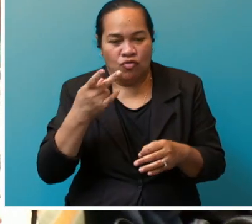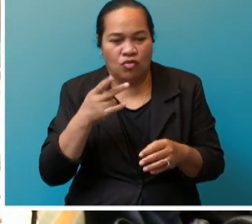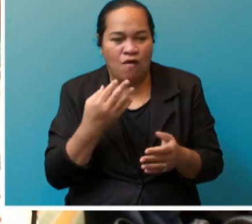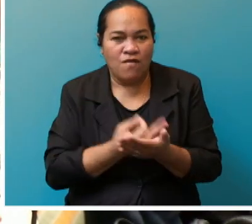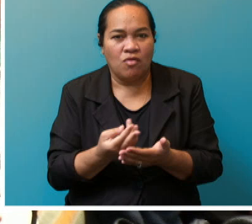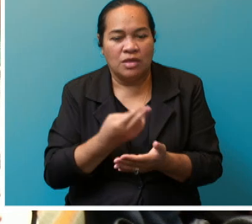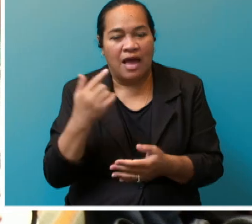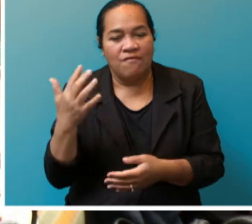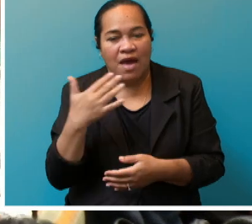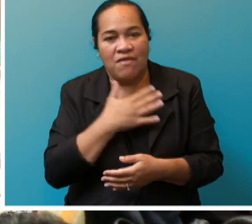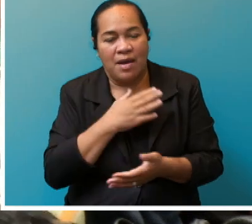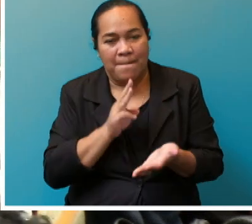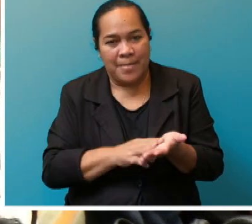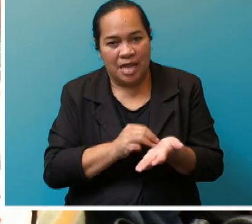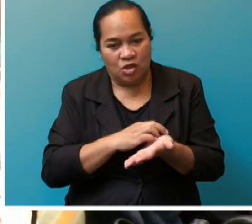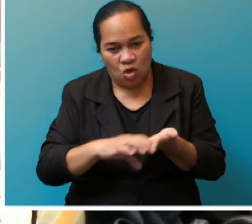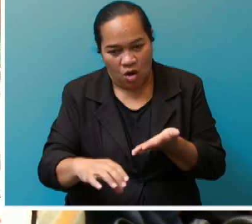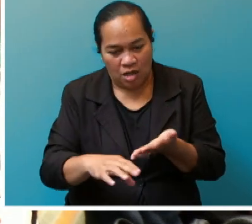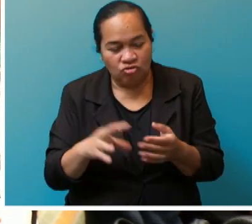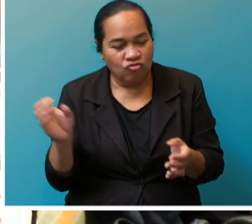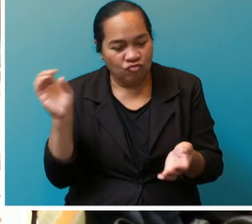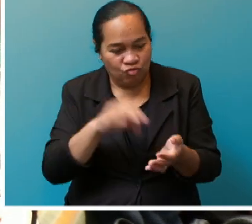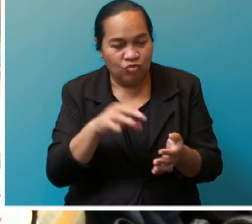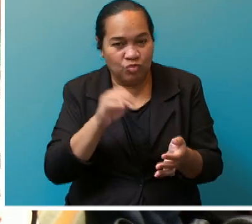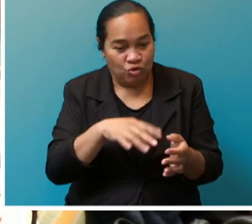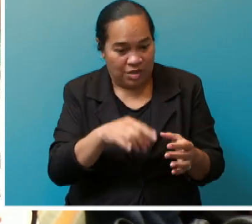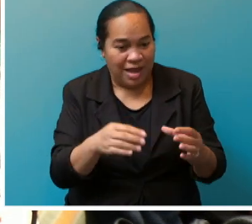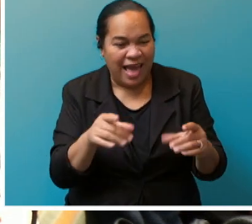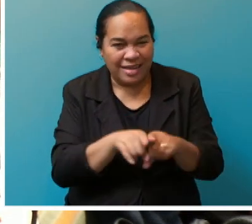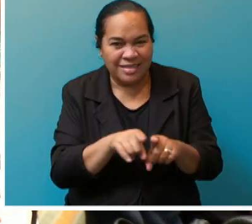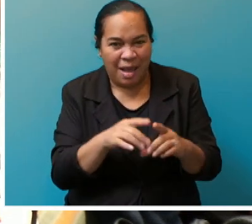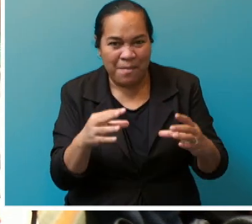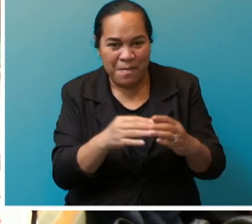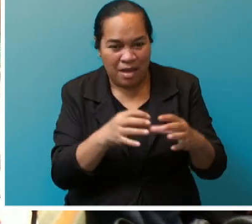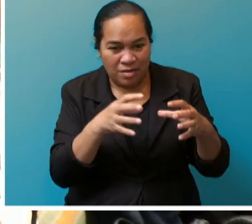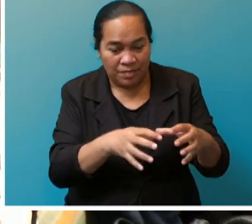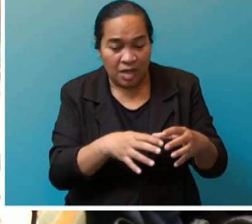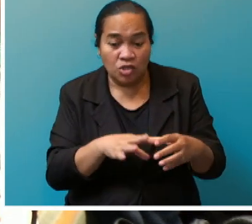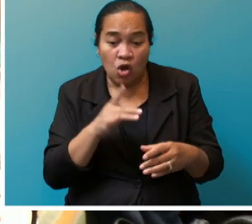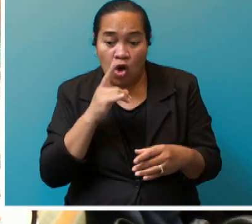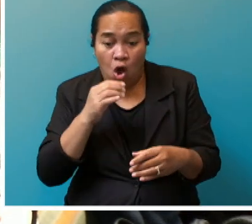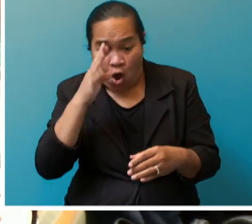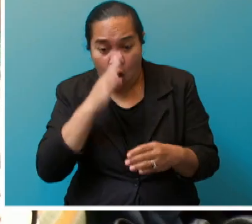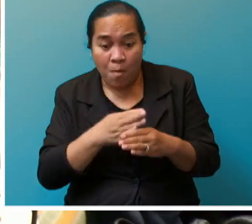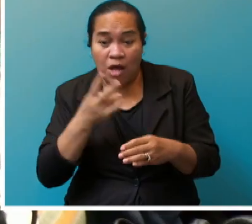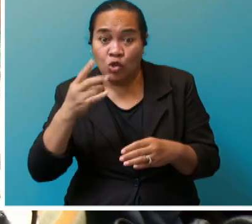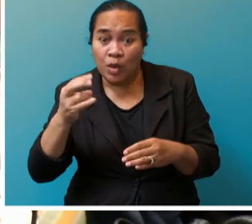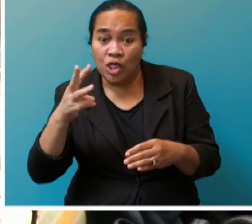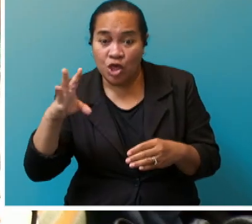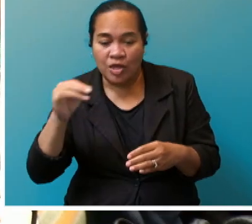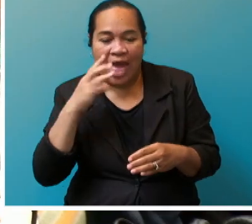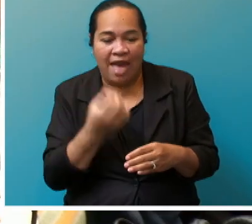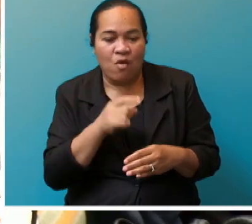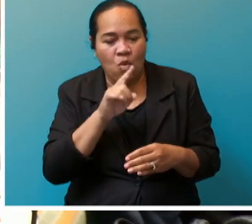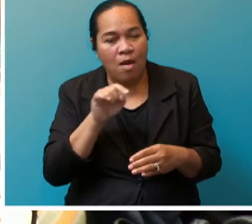total capitalization of 1.5 billion US by 2030. The PRF will